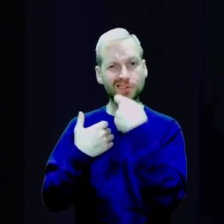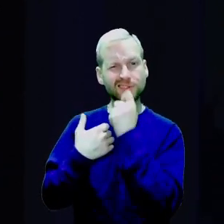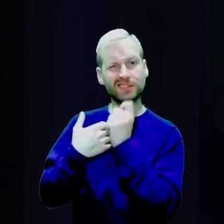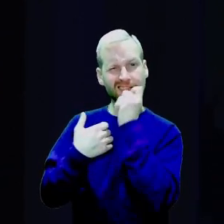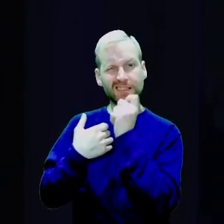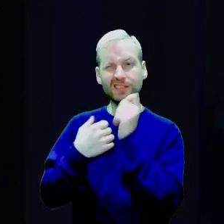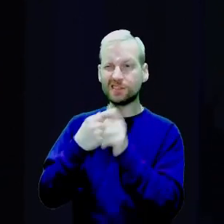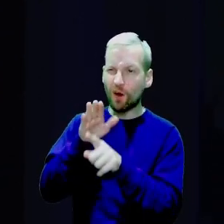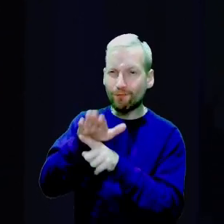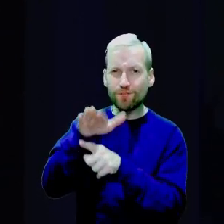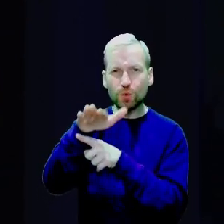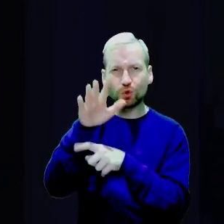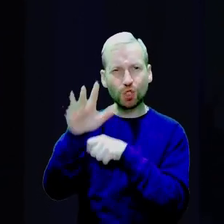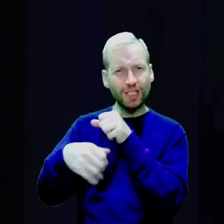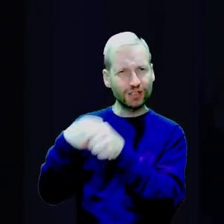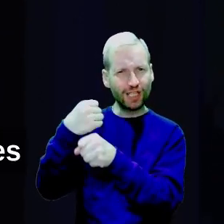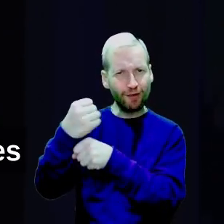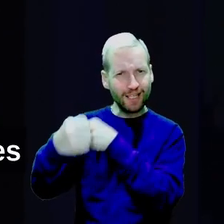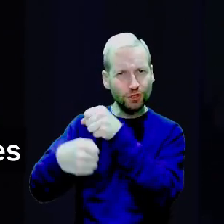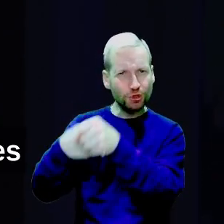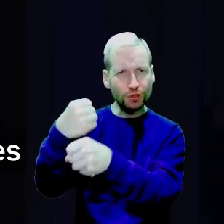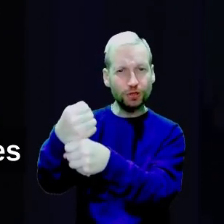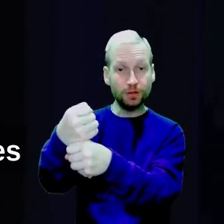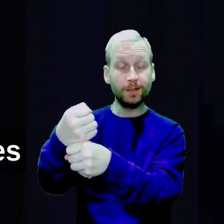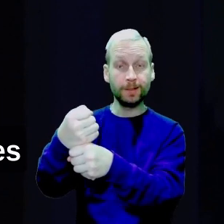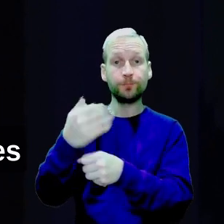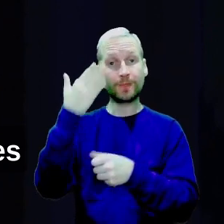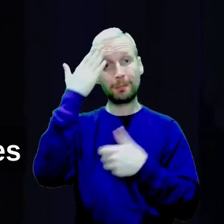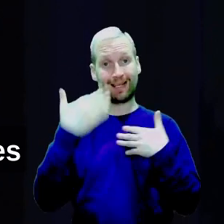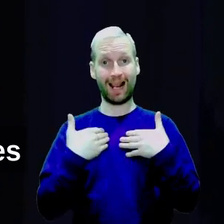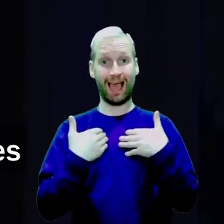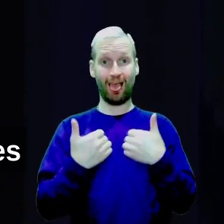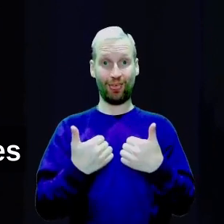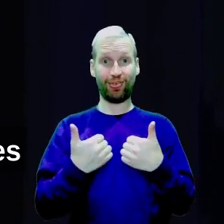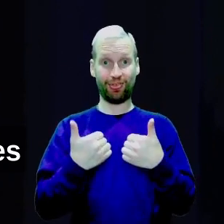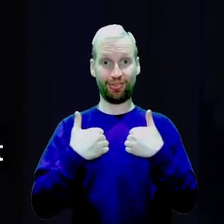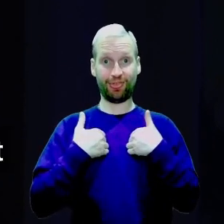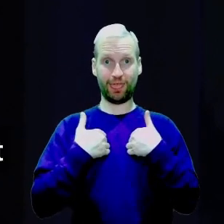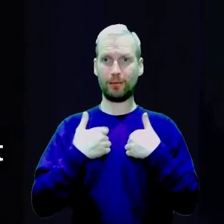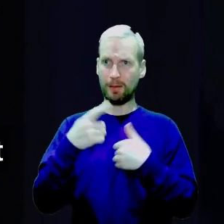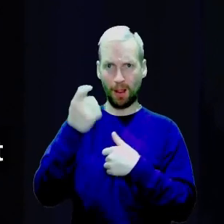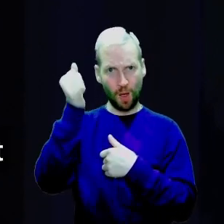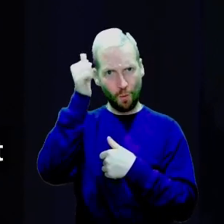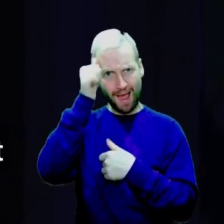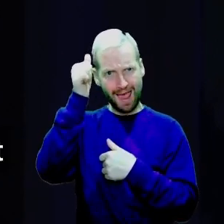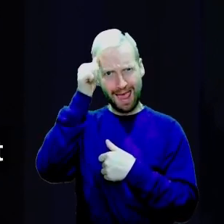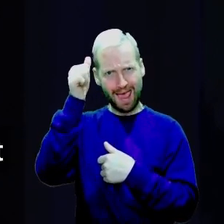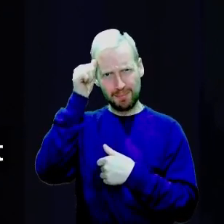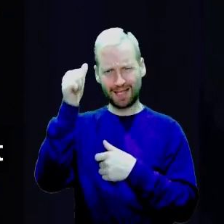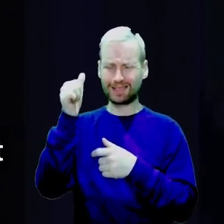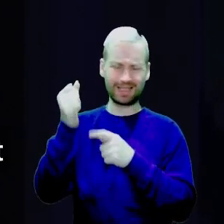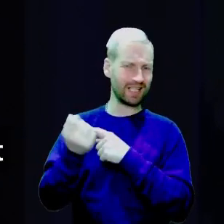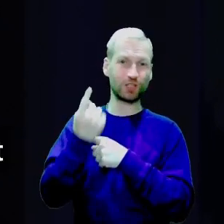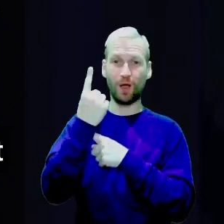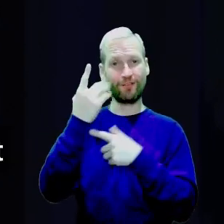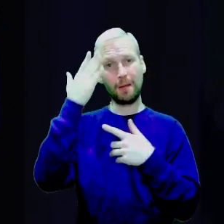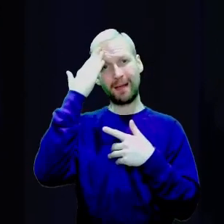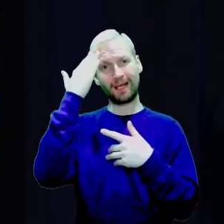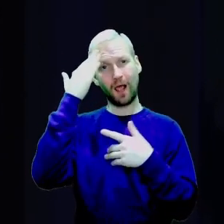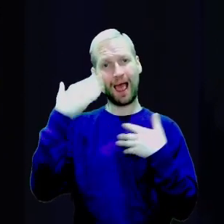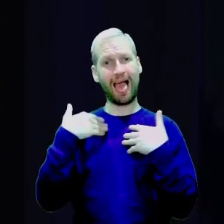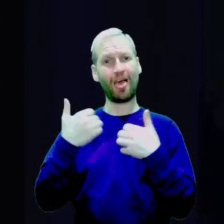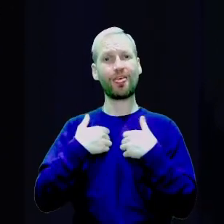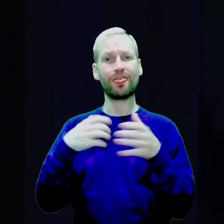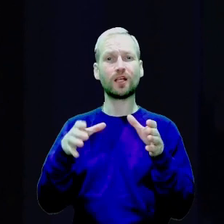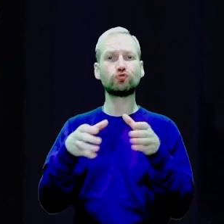help future generations. Mental health, people will be aware of the issues that have been faced by the Mental Health Trust,